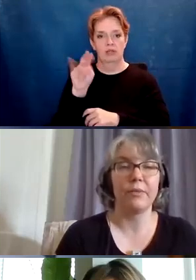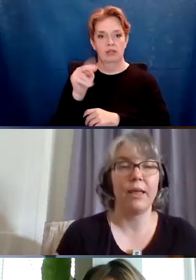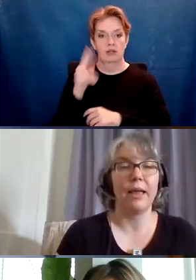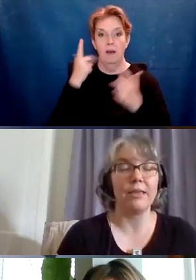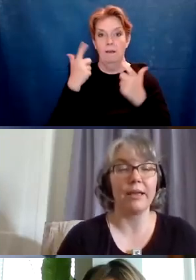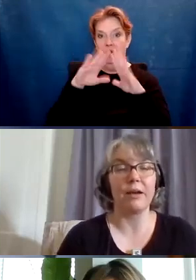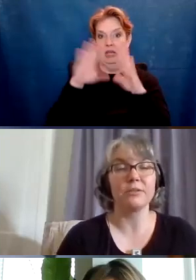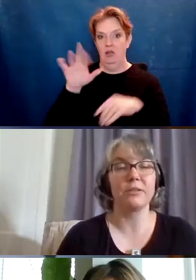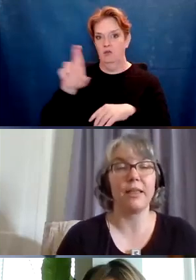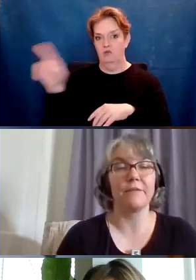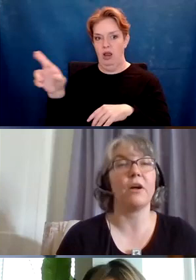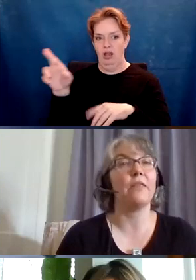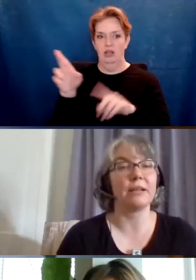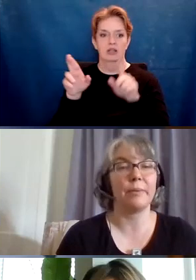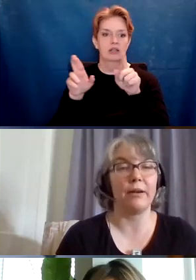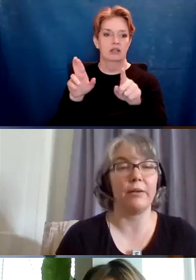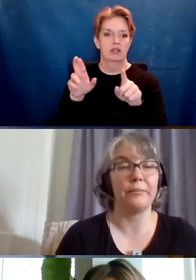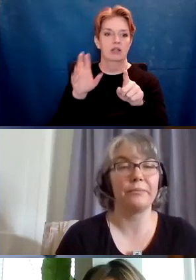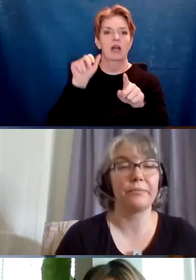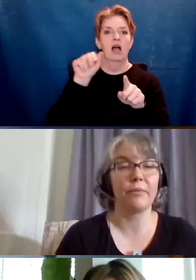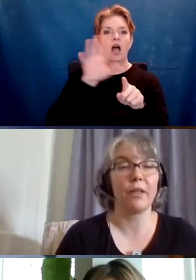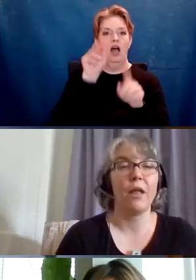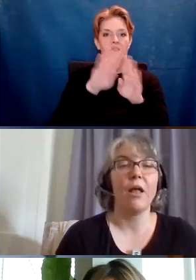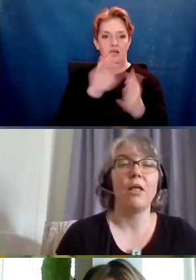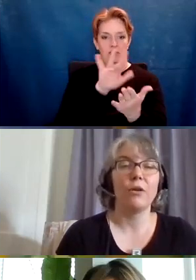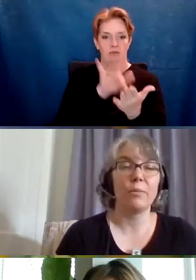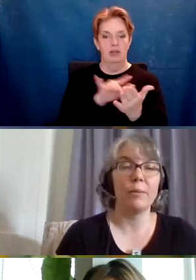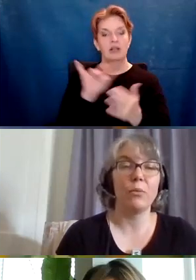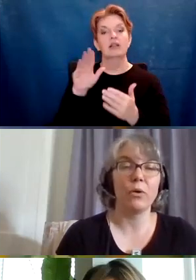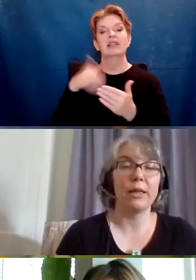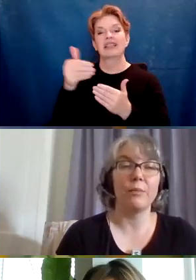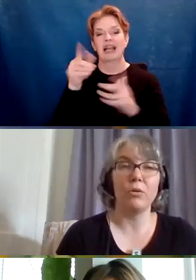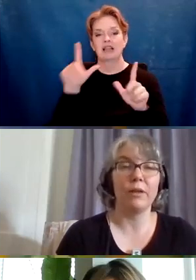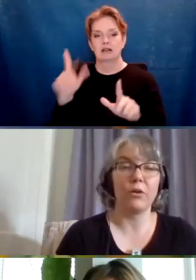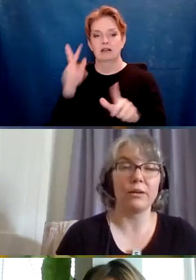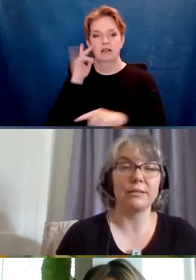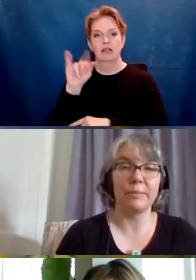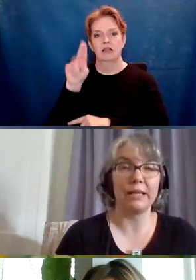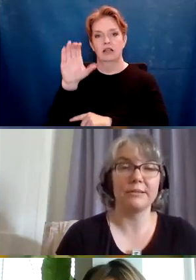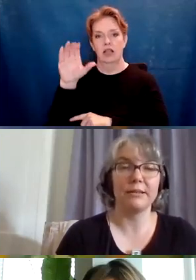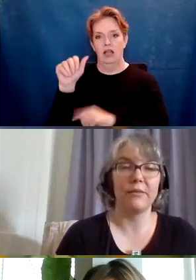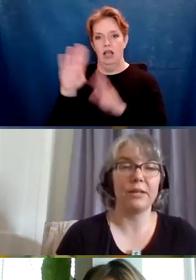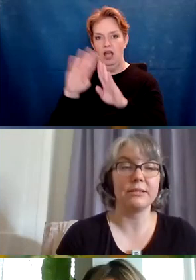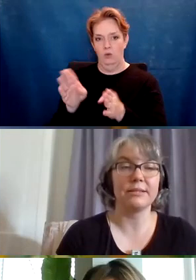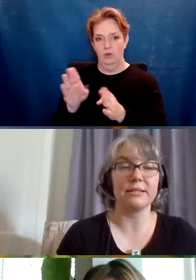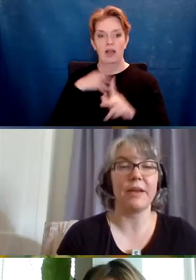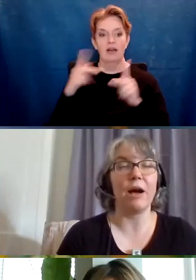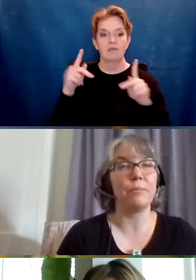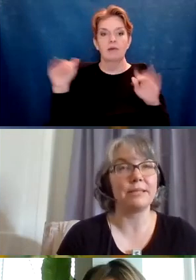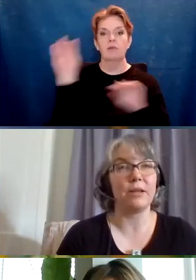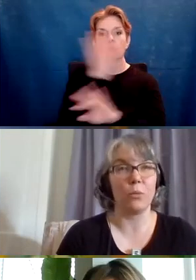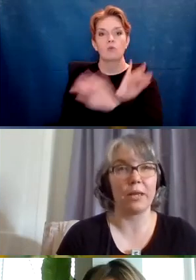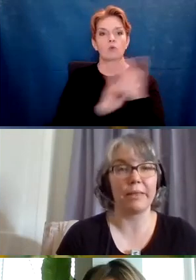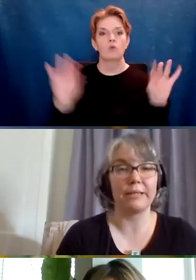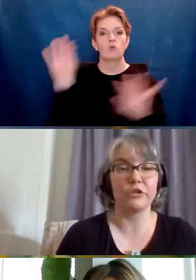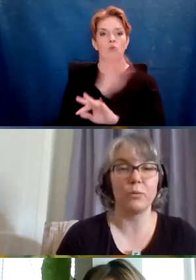middle, and Yucca house to the left on the next panel. There are people working and moving across the space, giving us a sense of how